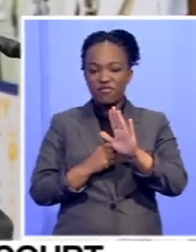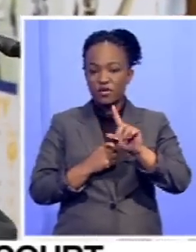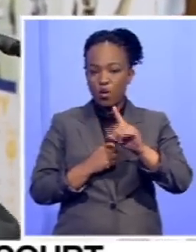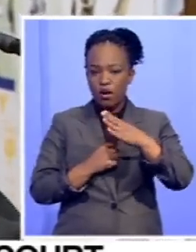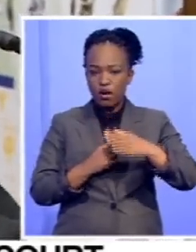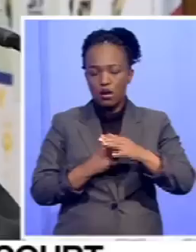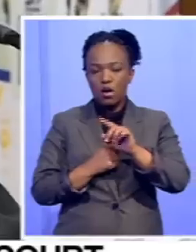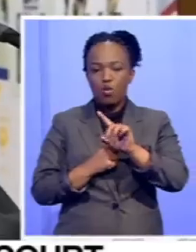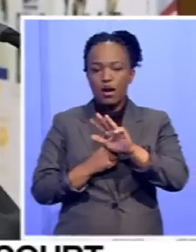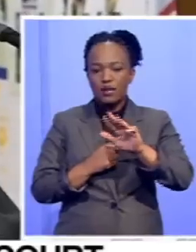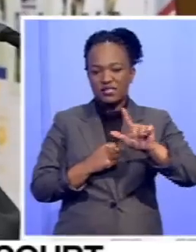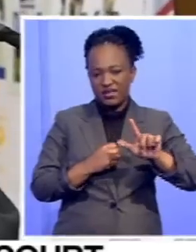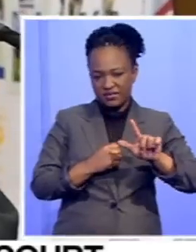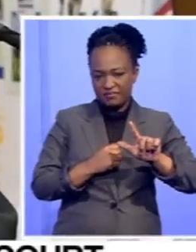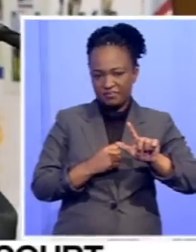1977.